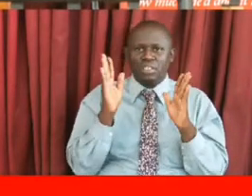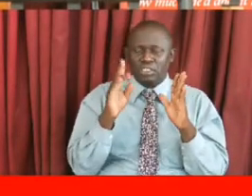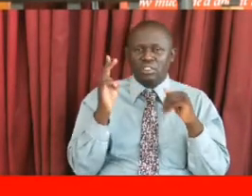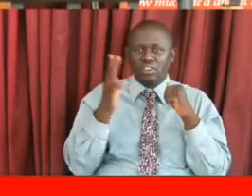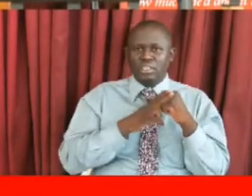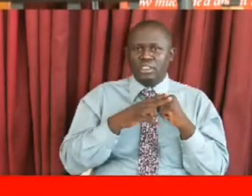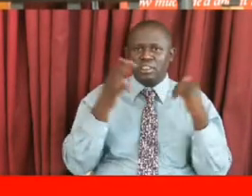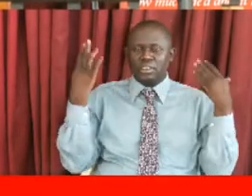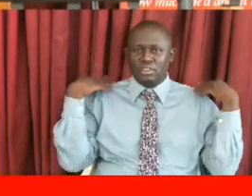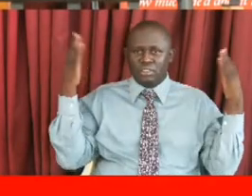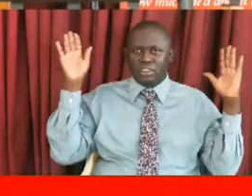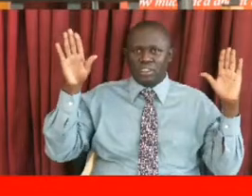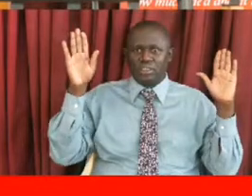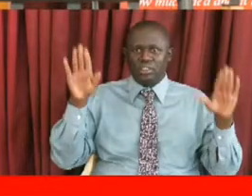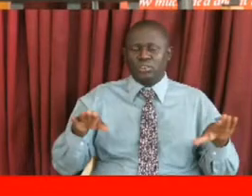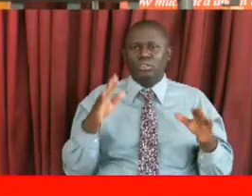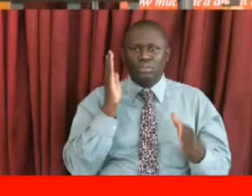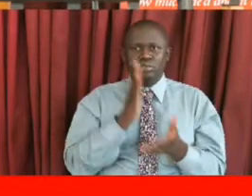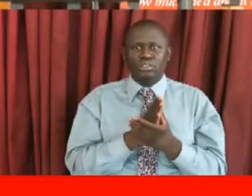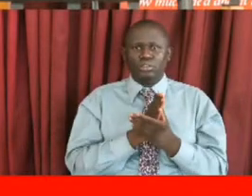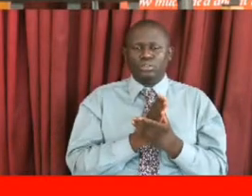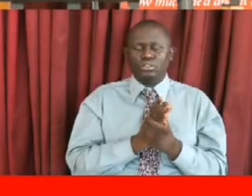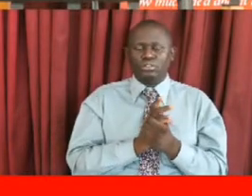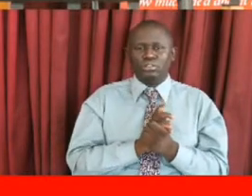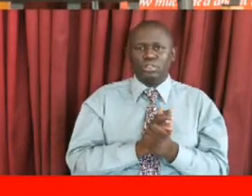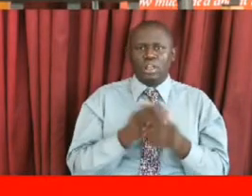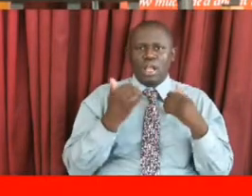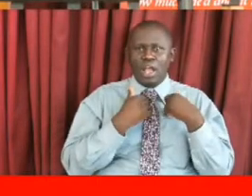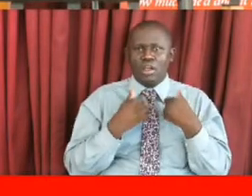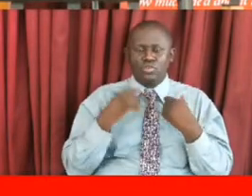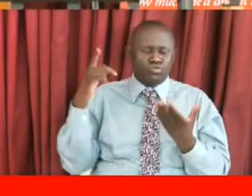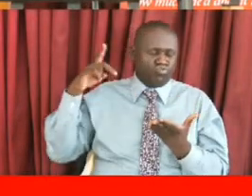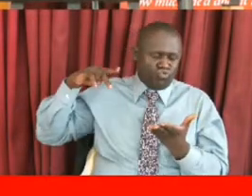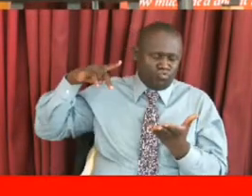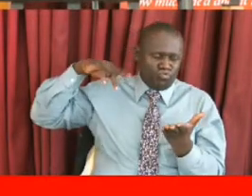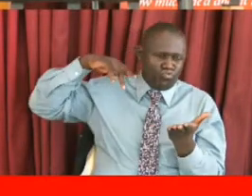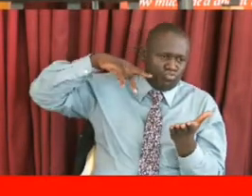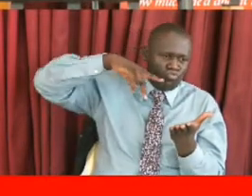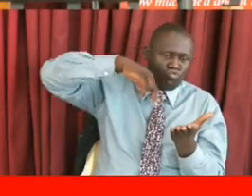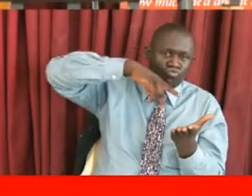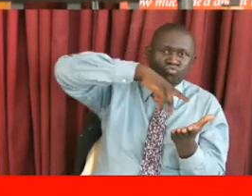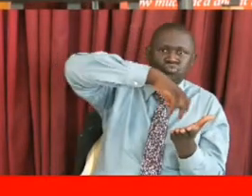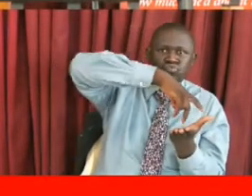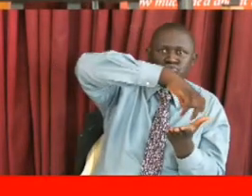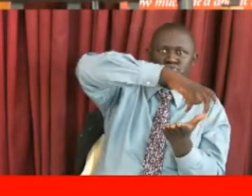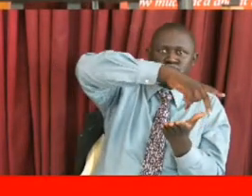winds up the whole the seventh